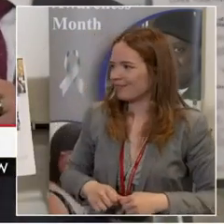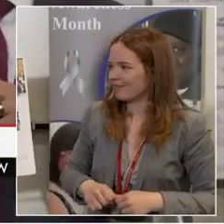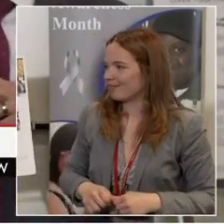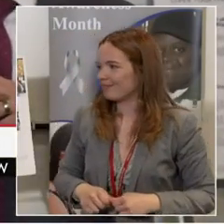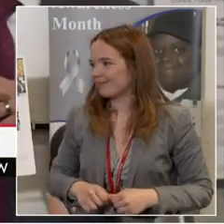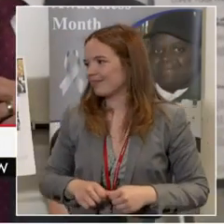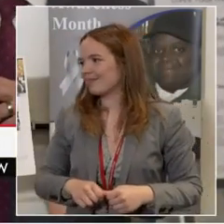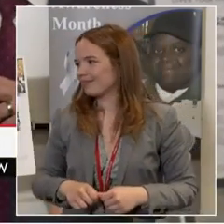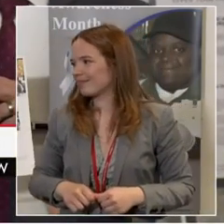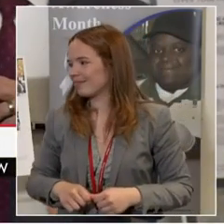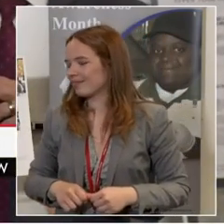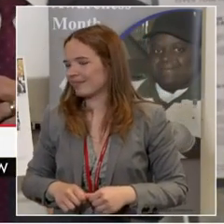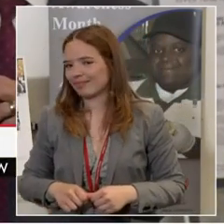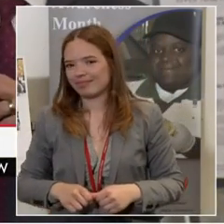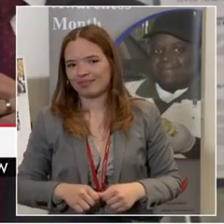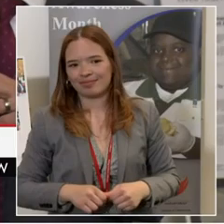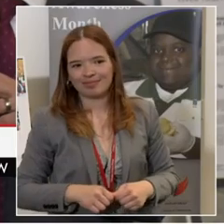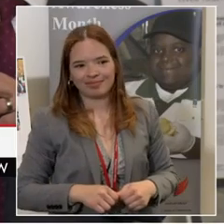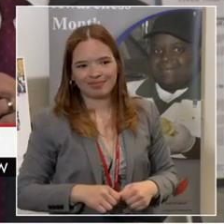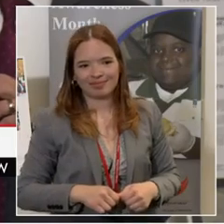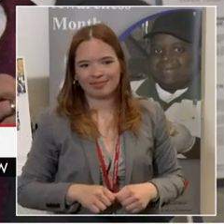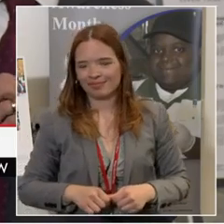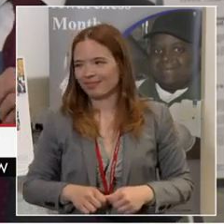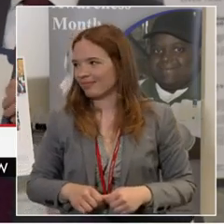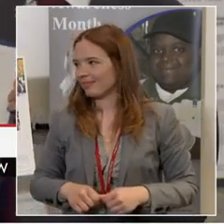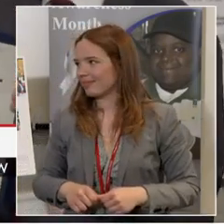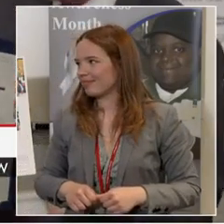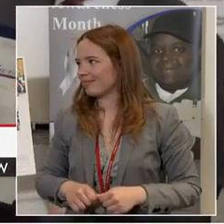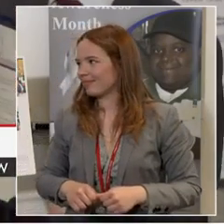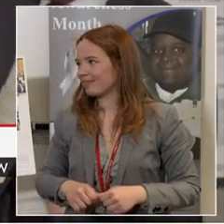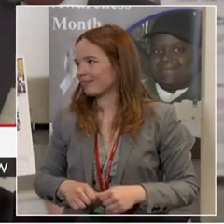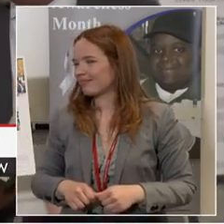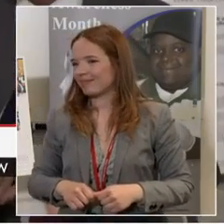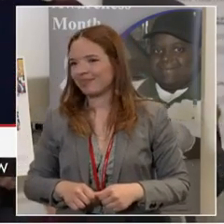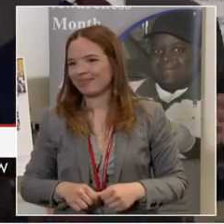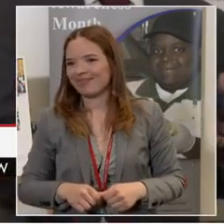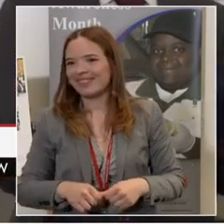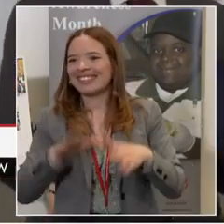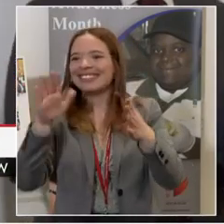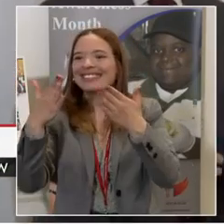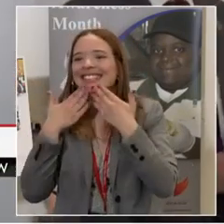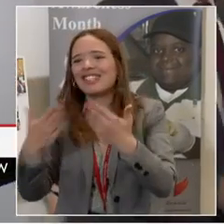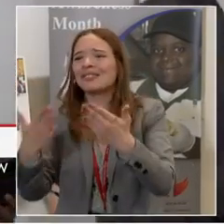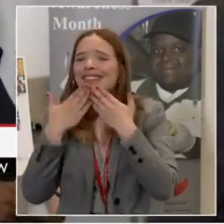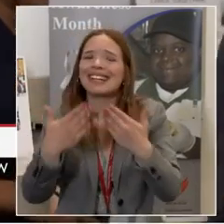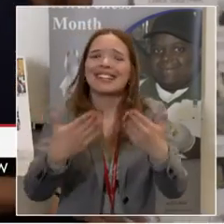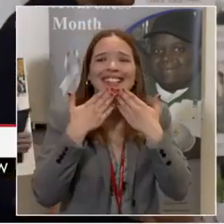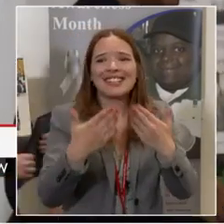Thank you, everybody. Thank you.